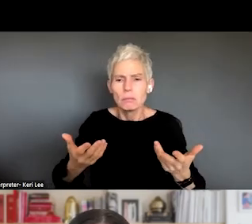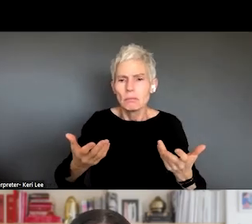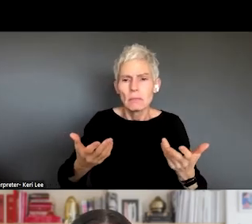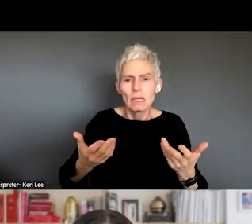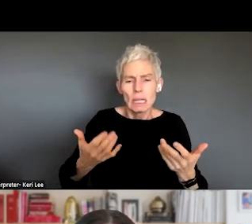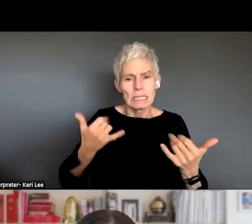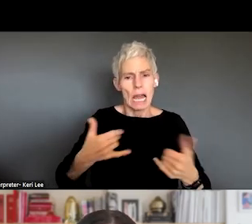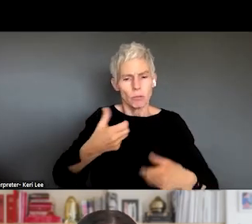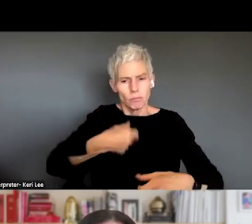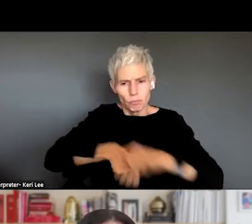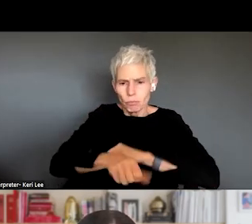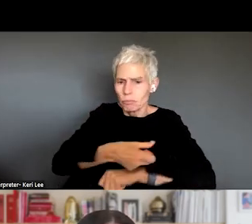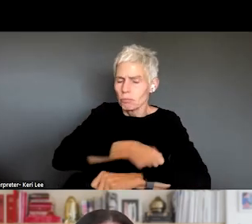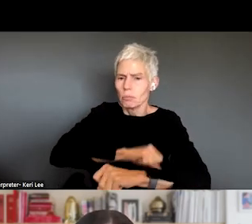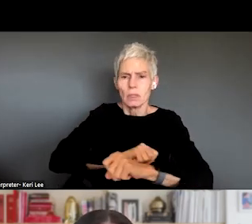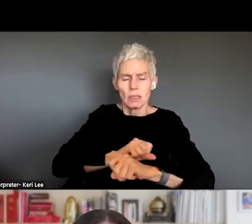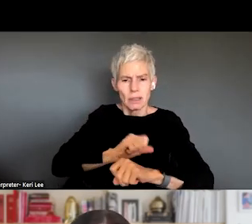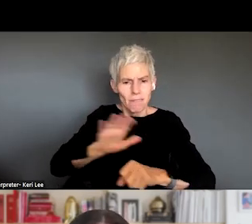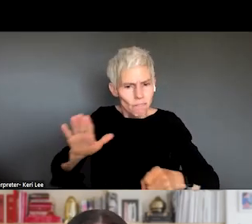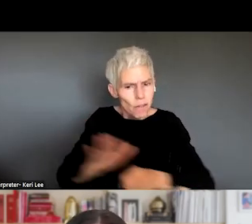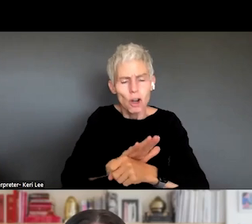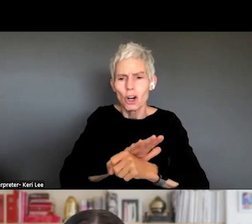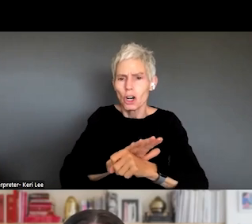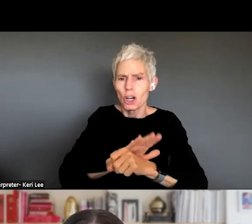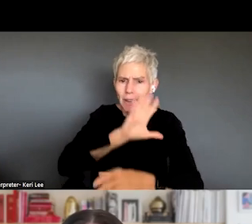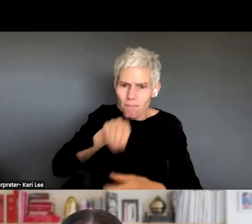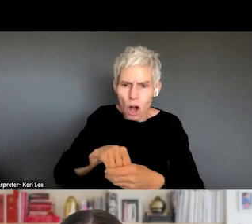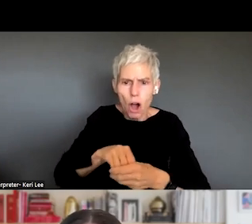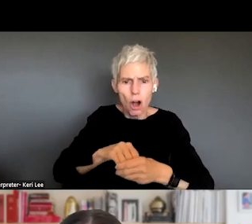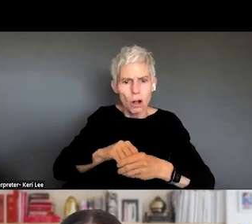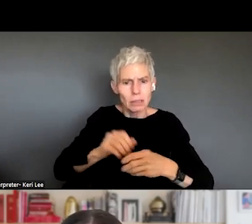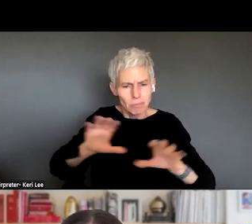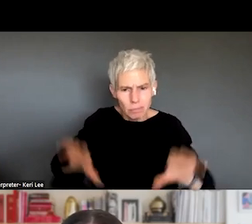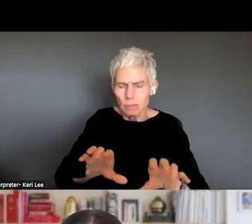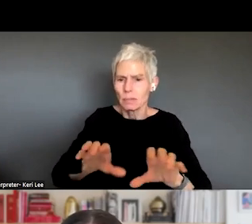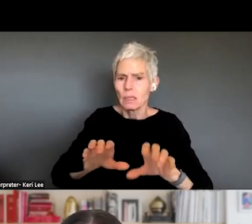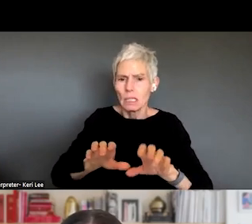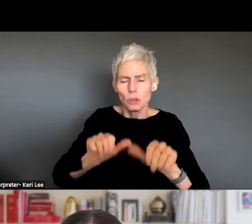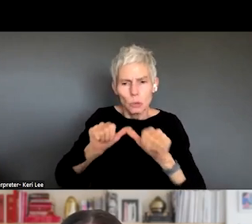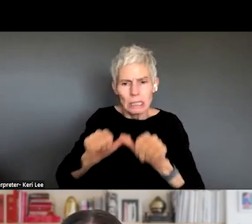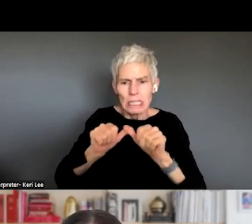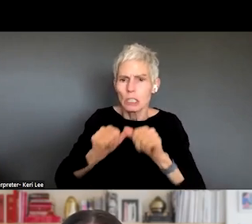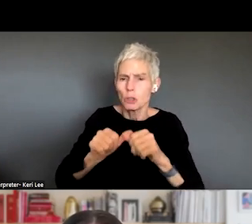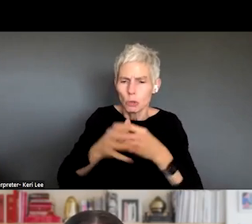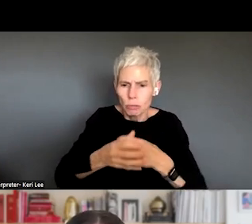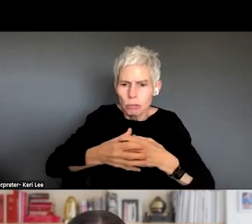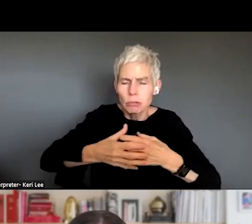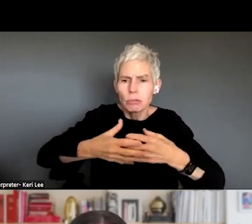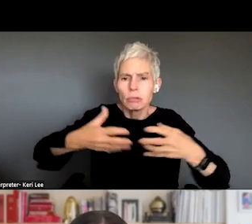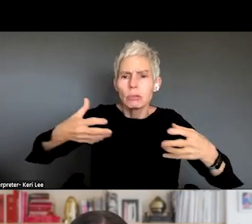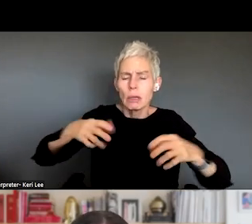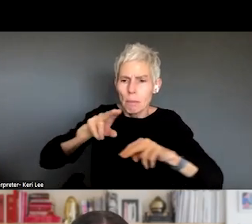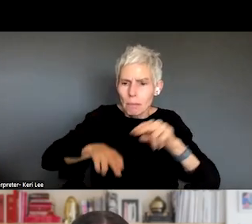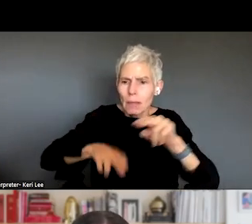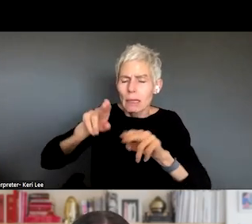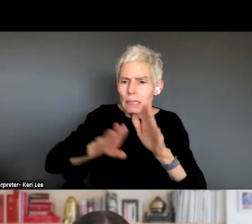is a time for full throttle, momentum to be able to keep building out these kind of